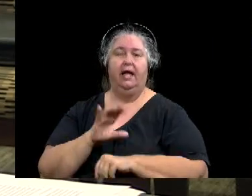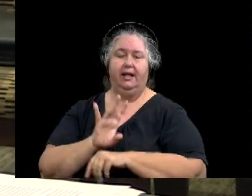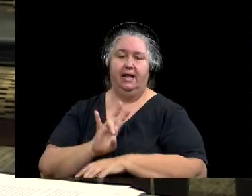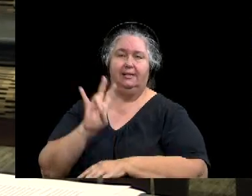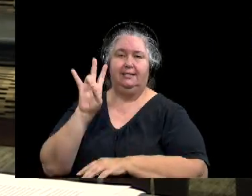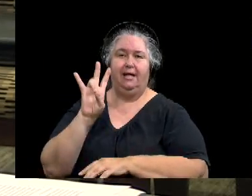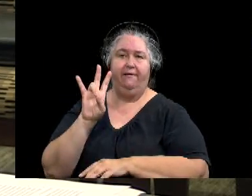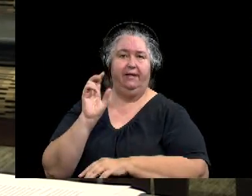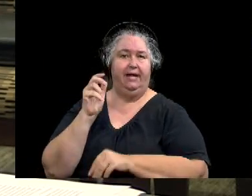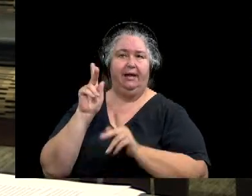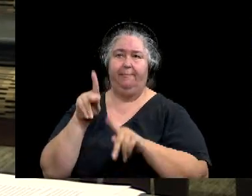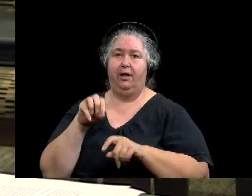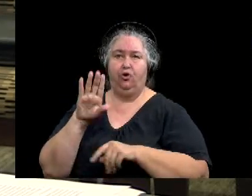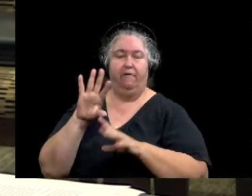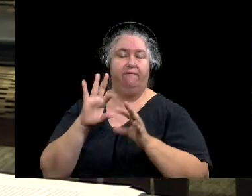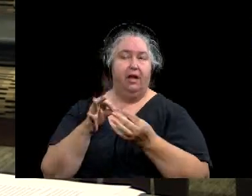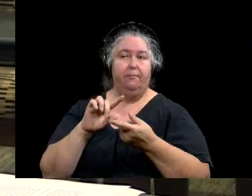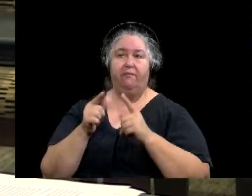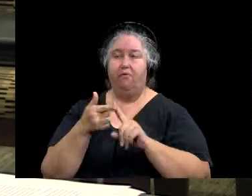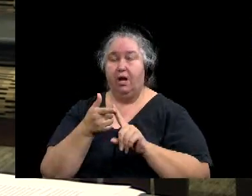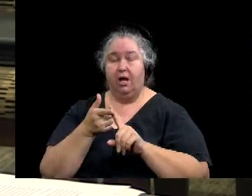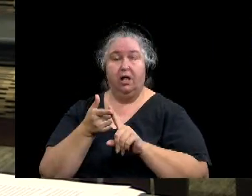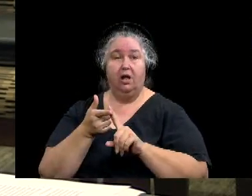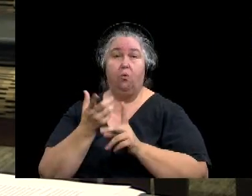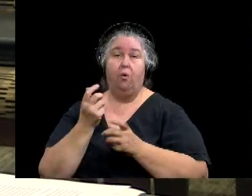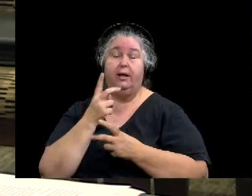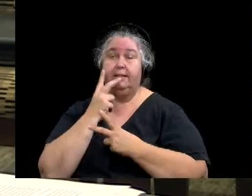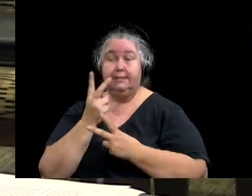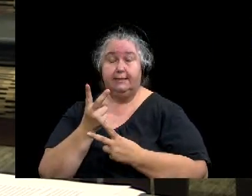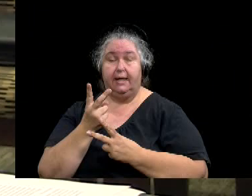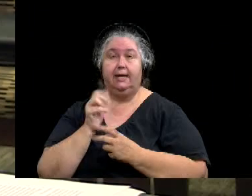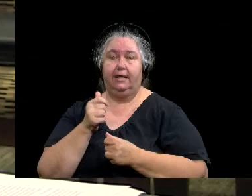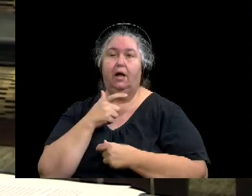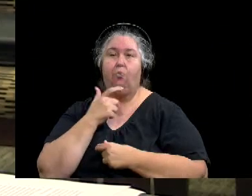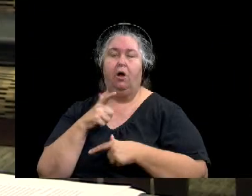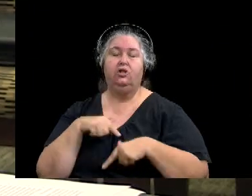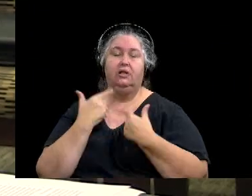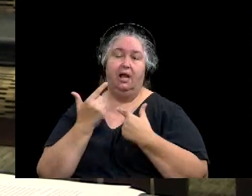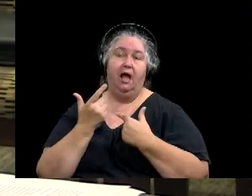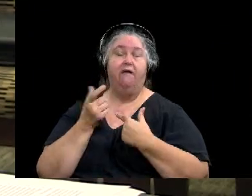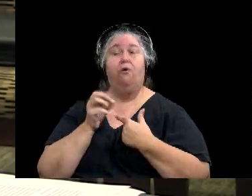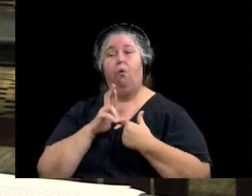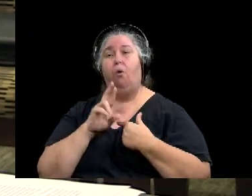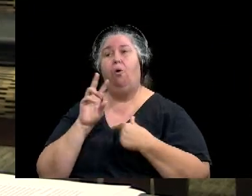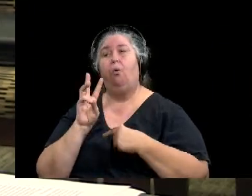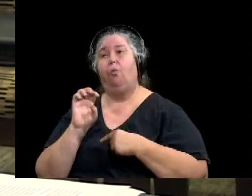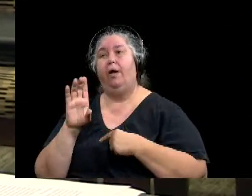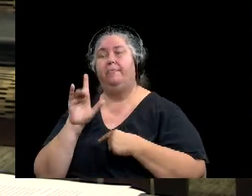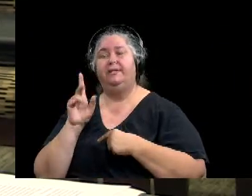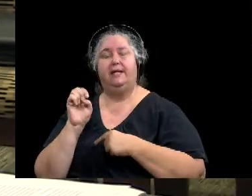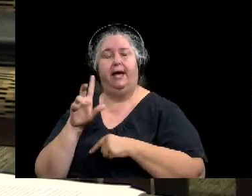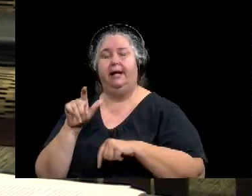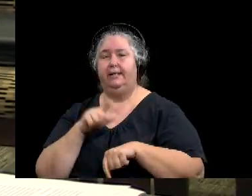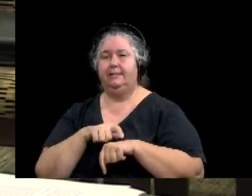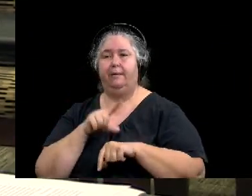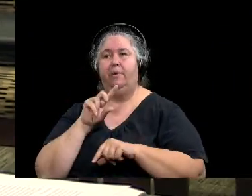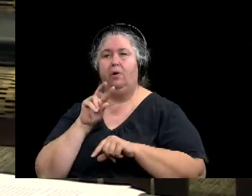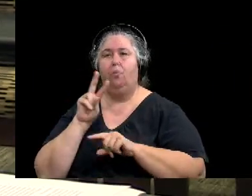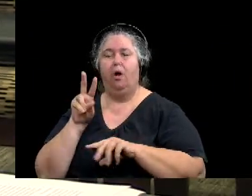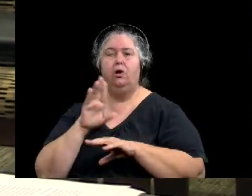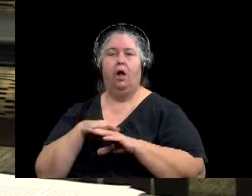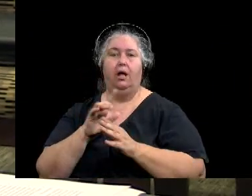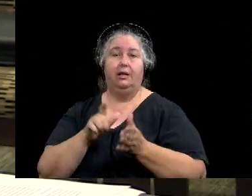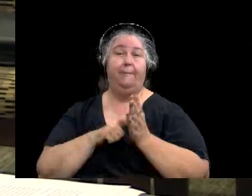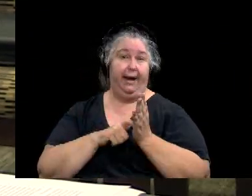tonight, anybody in your family or your friends that would like to see this, they can watch it live, or they can go to our website anytime and watch it on demand. So